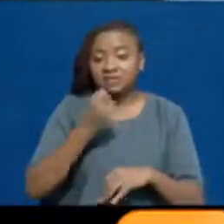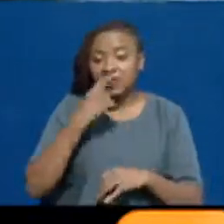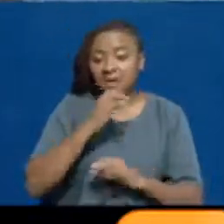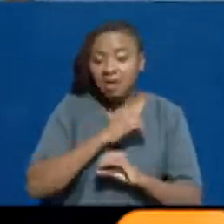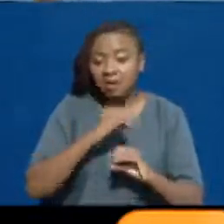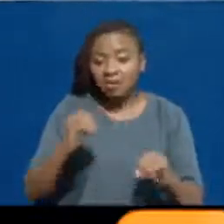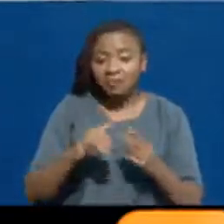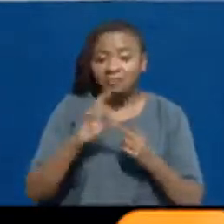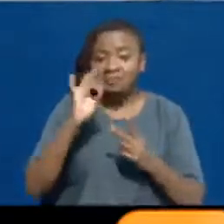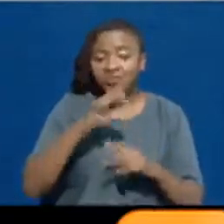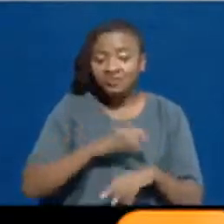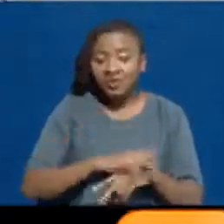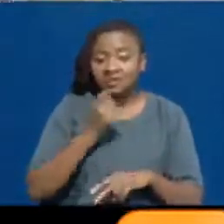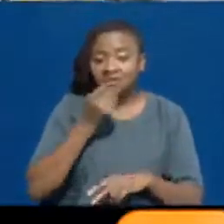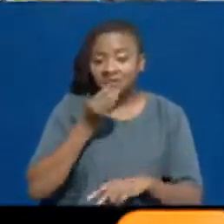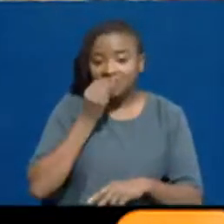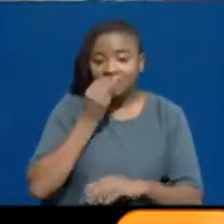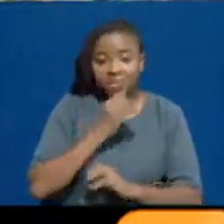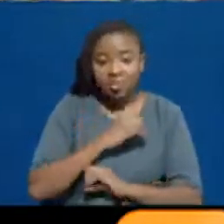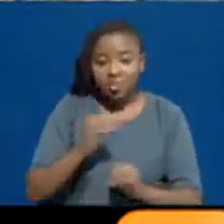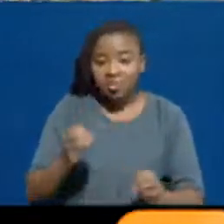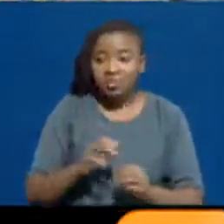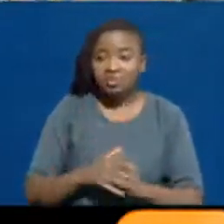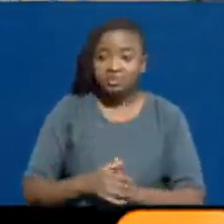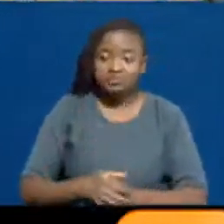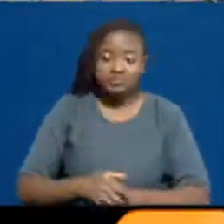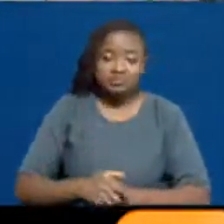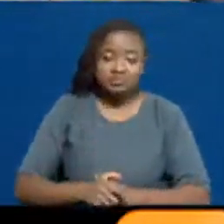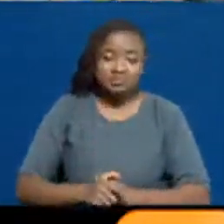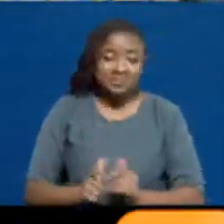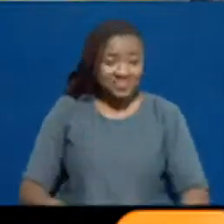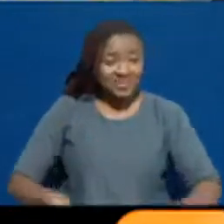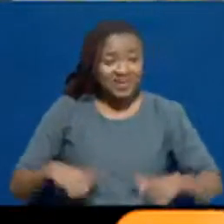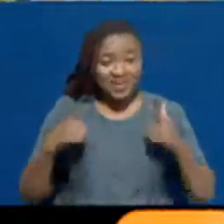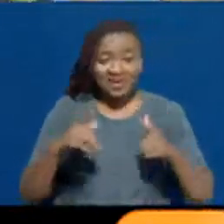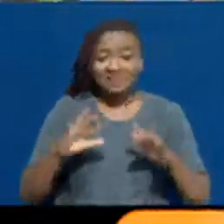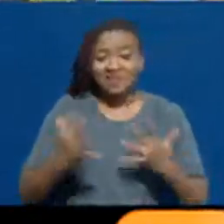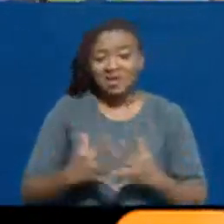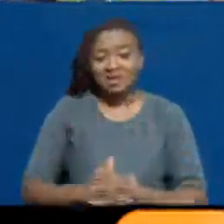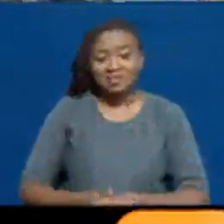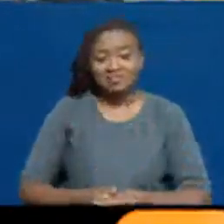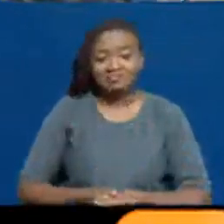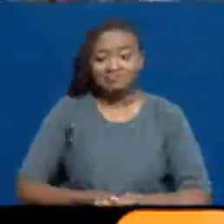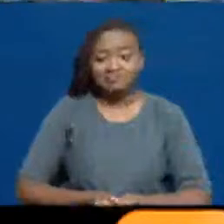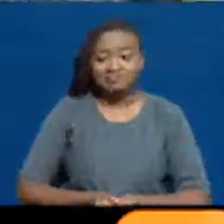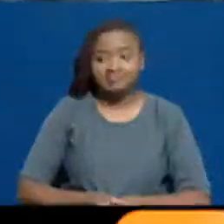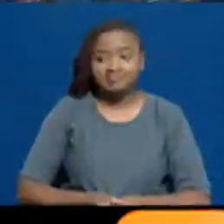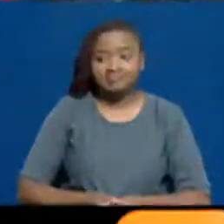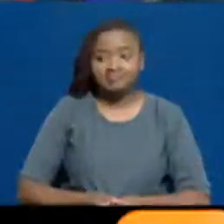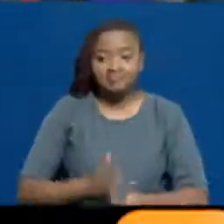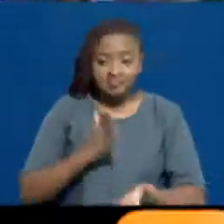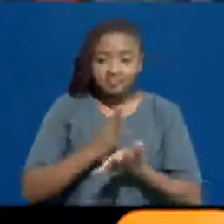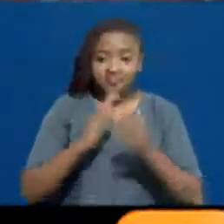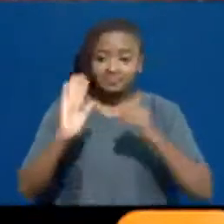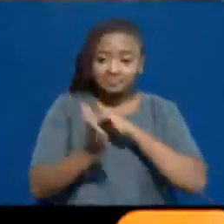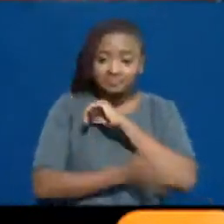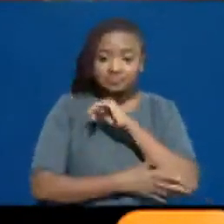can't be able to get food locally. It is really, it's bad,